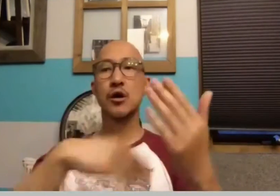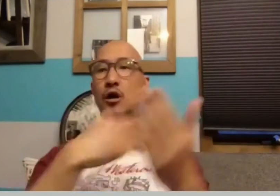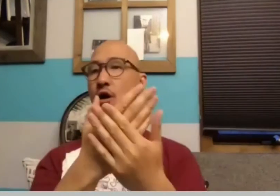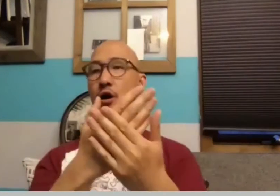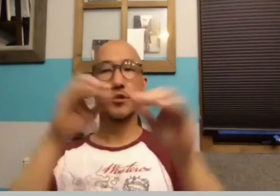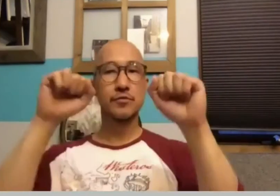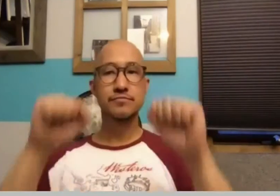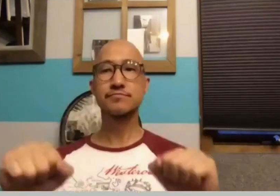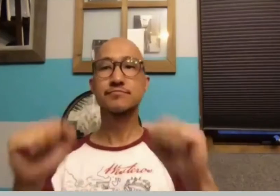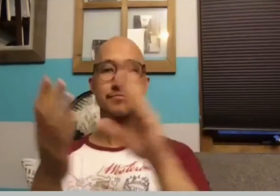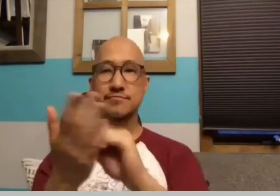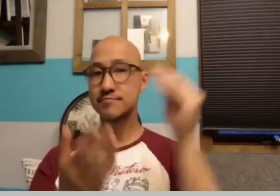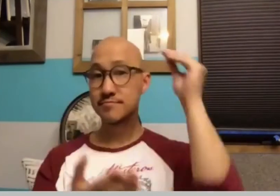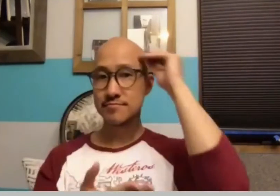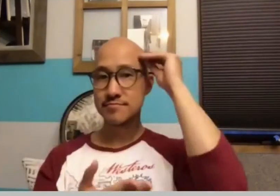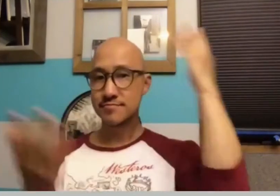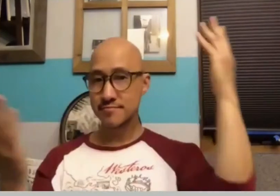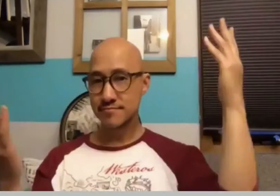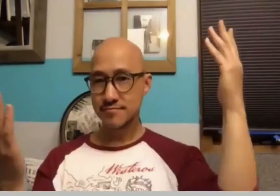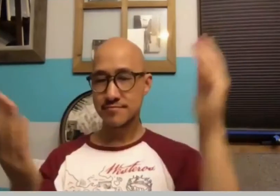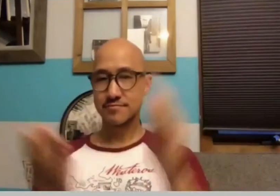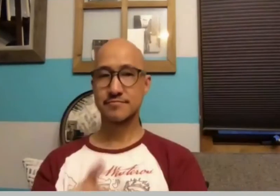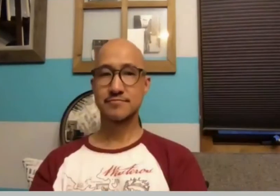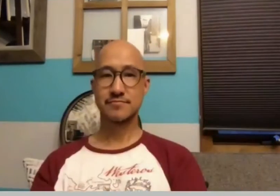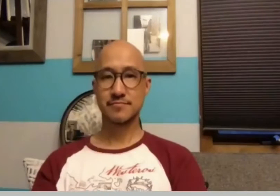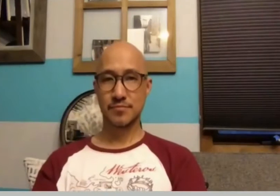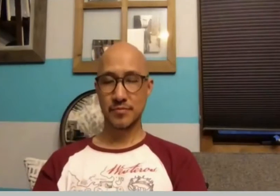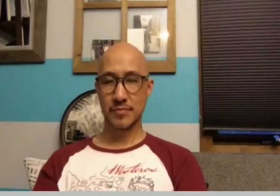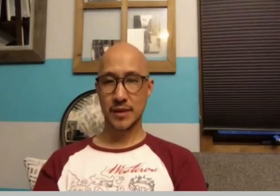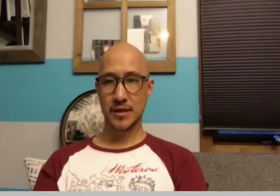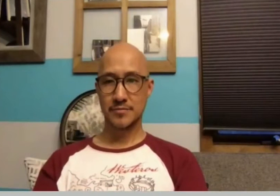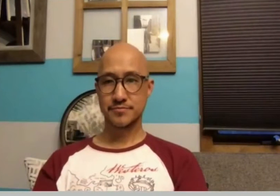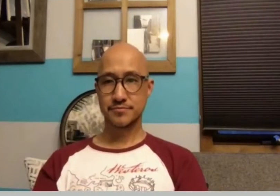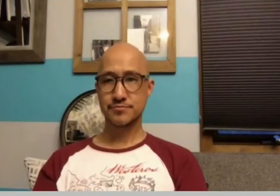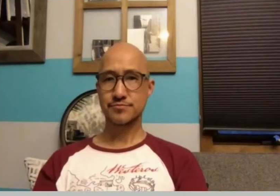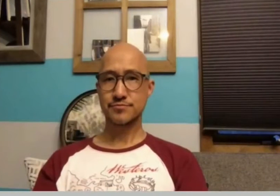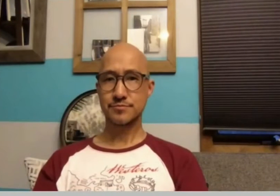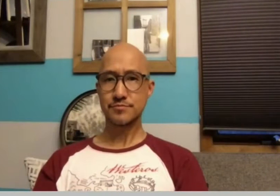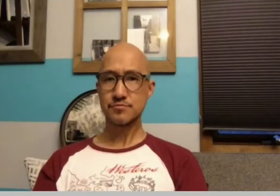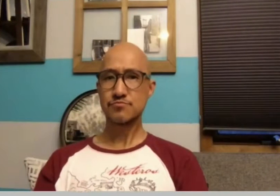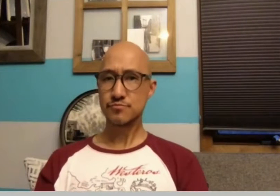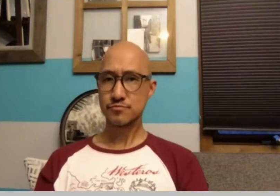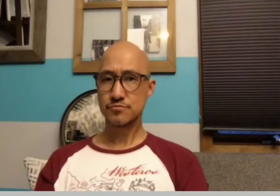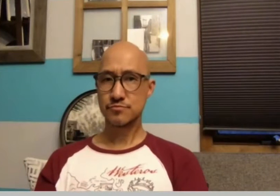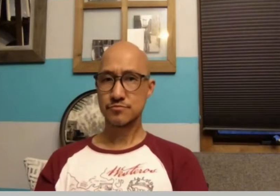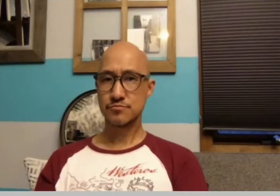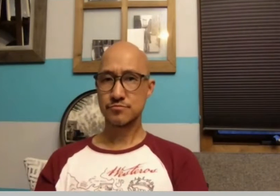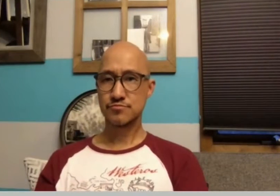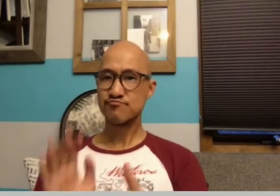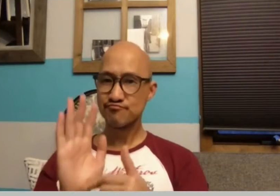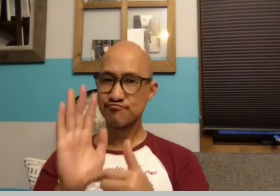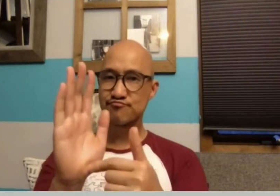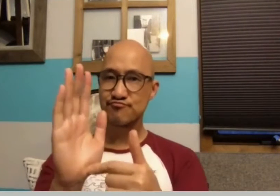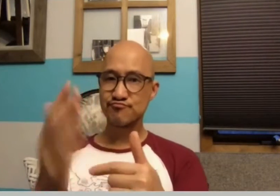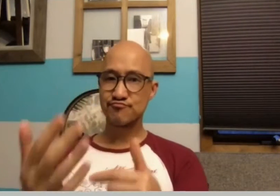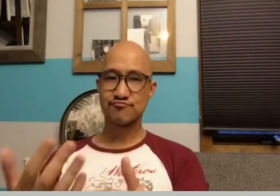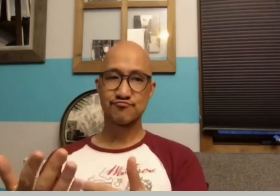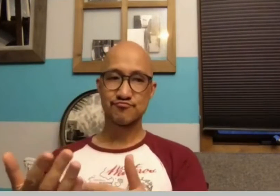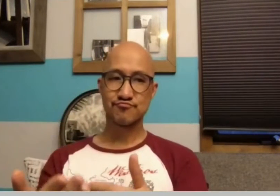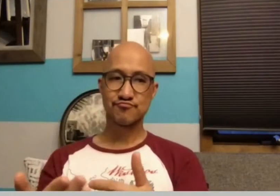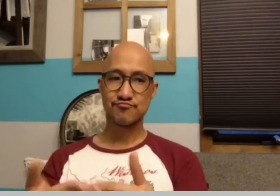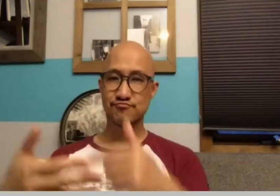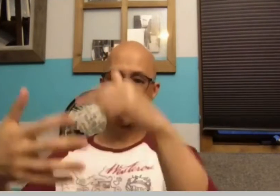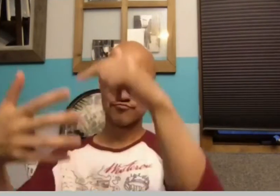hopefully we'll be able to look at that together a bit. So what are the common themes that I think we can pull away today in the